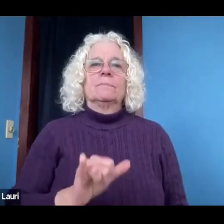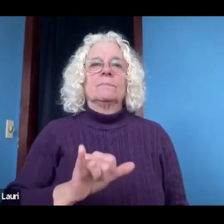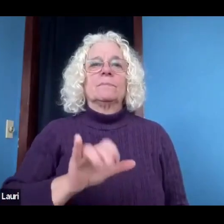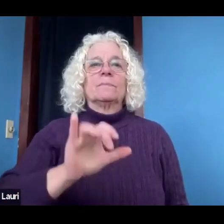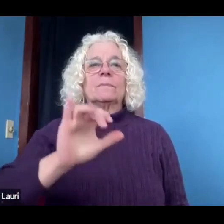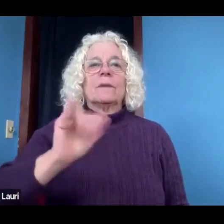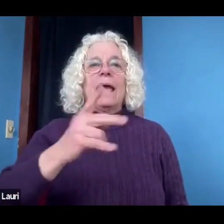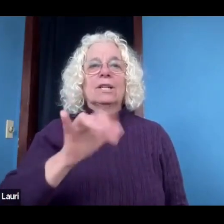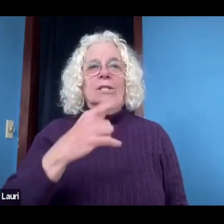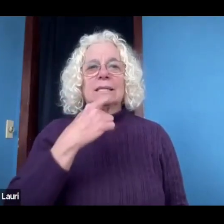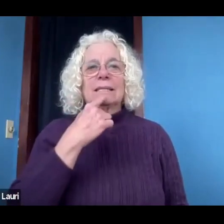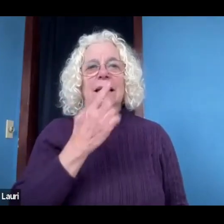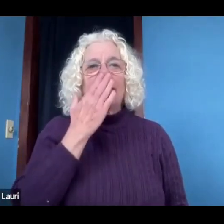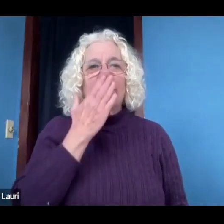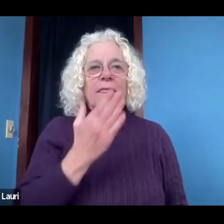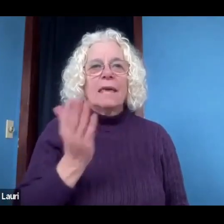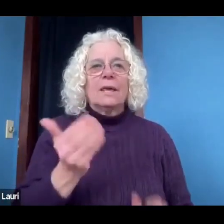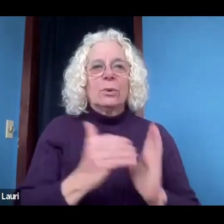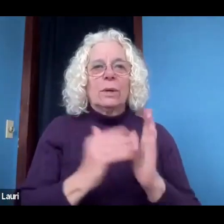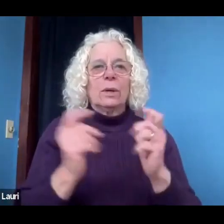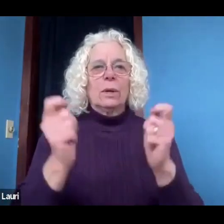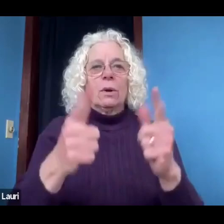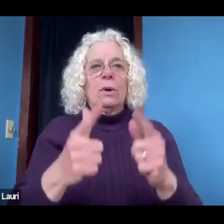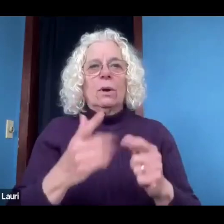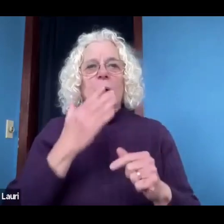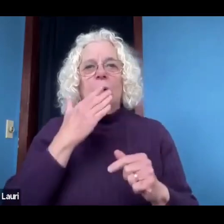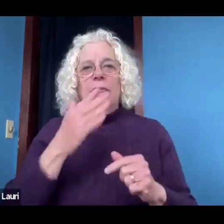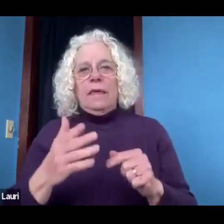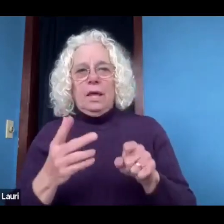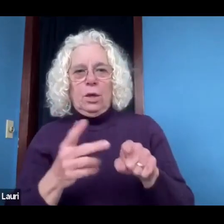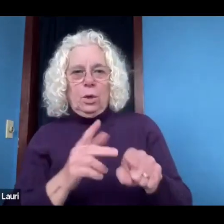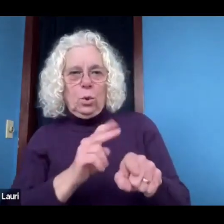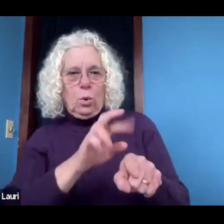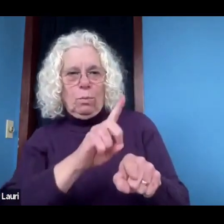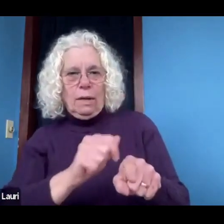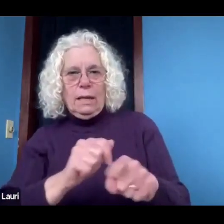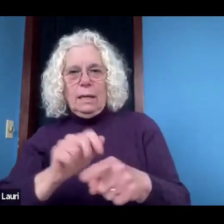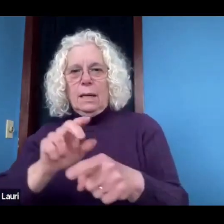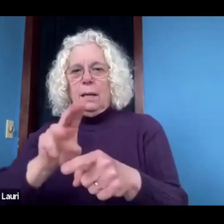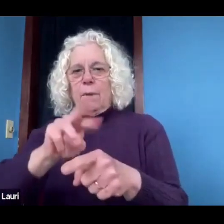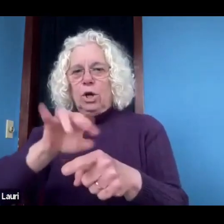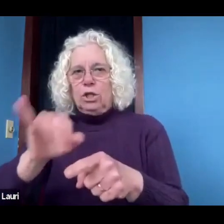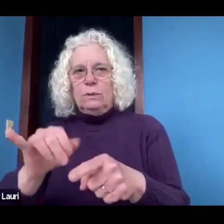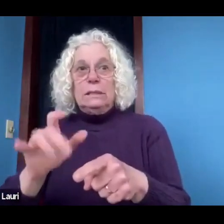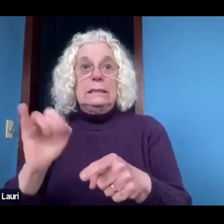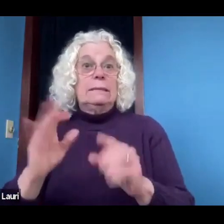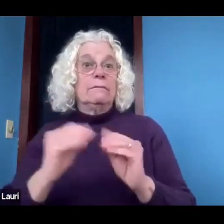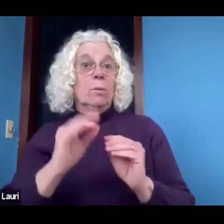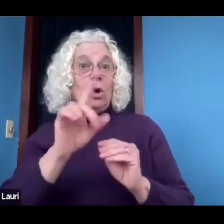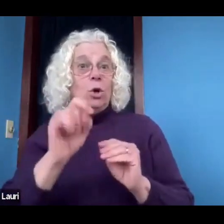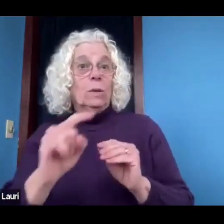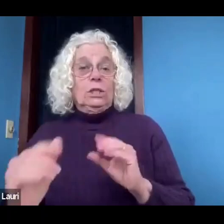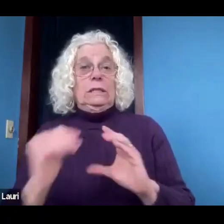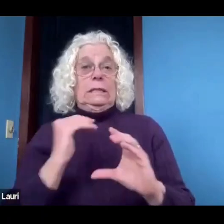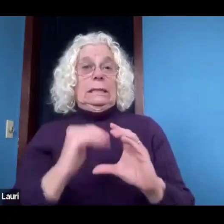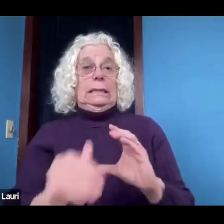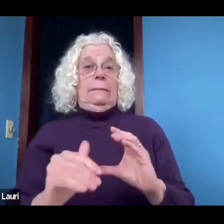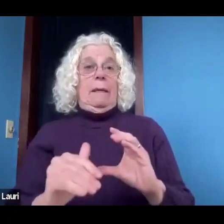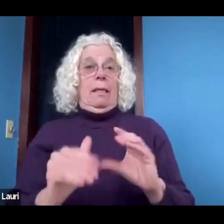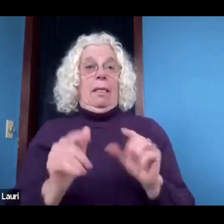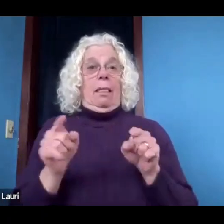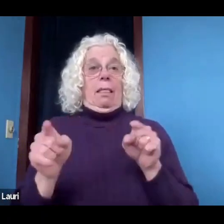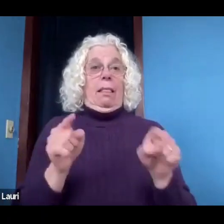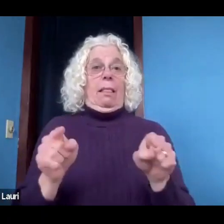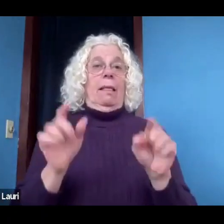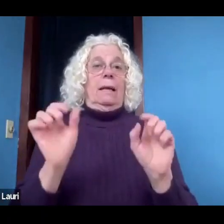you again, everyone. And thank you, Marjorie and Brenda. And again, if you guys have any follow-up questions, feel free to email Brenda or myself,